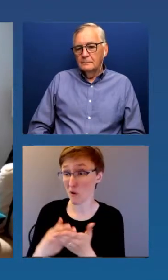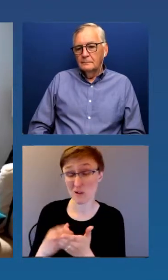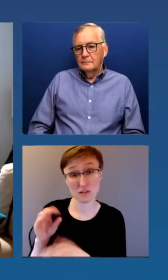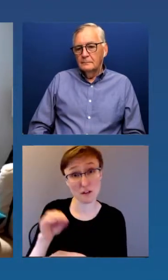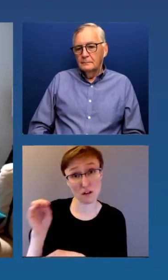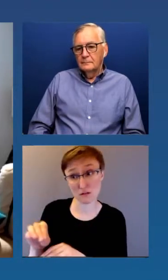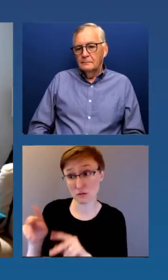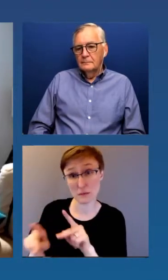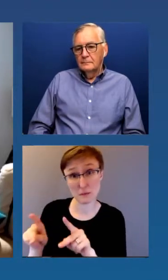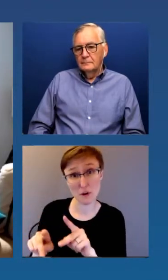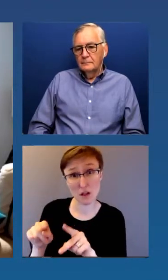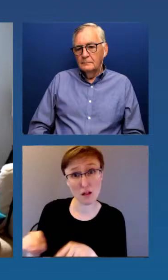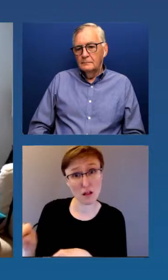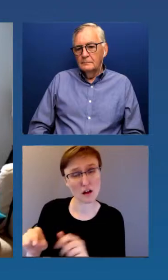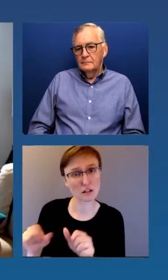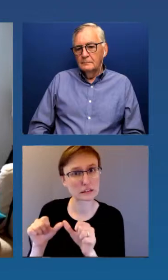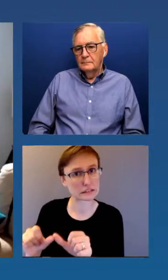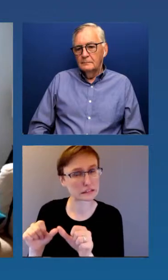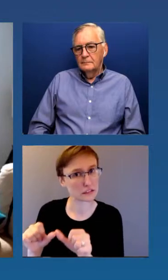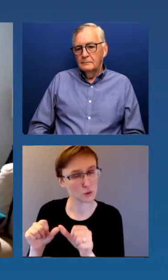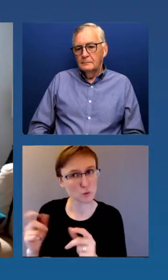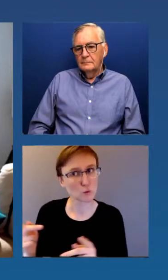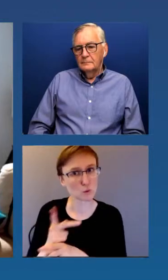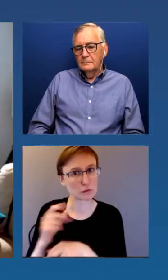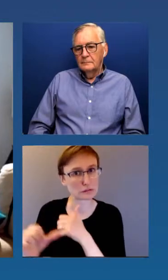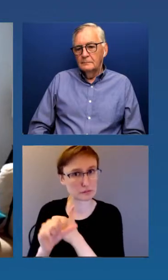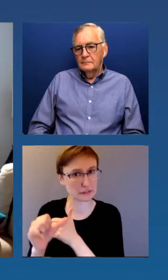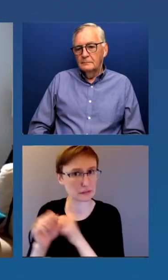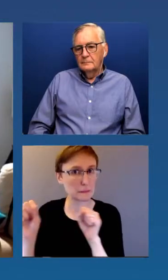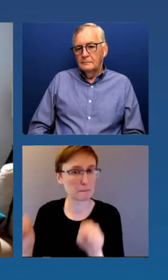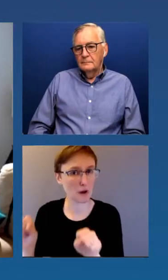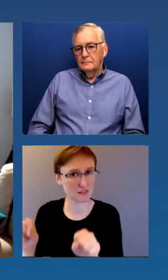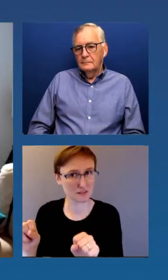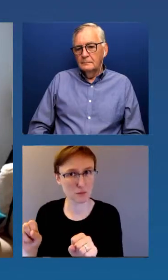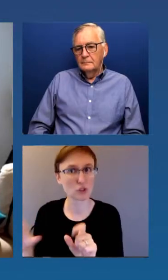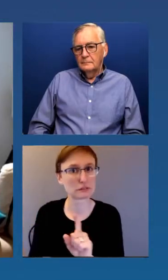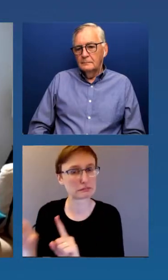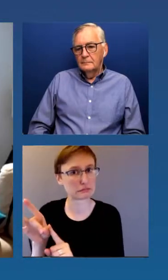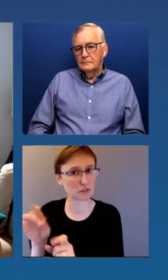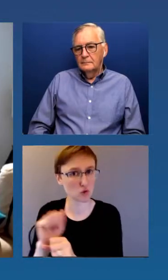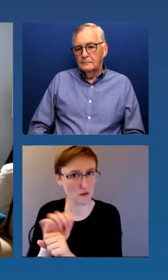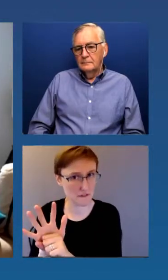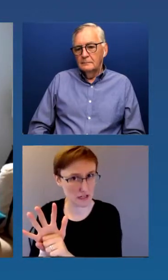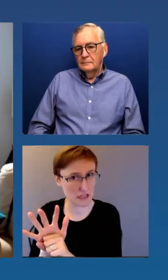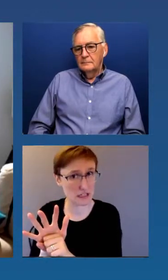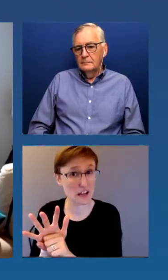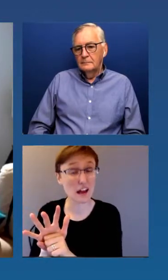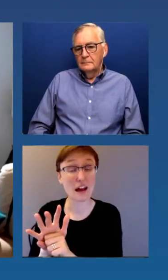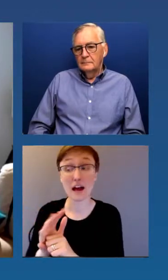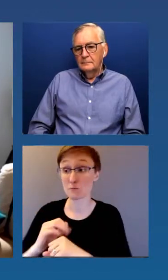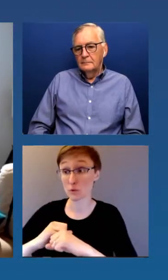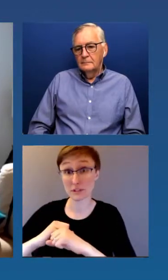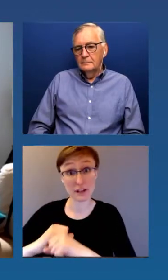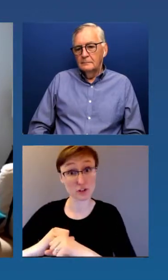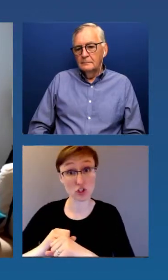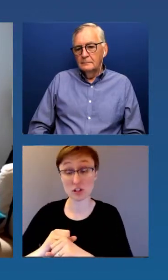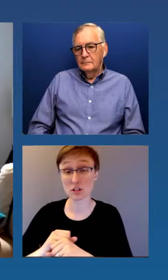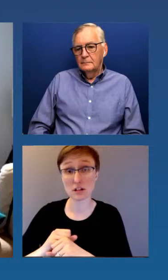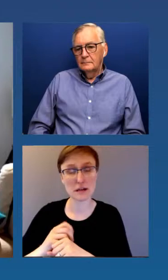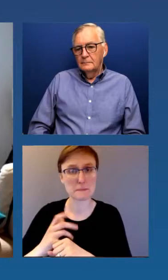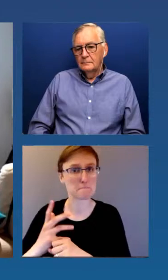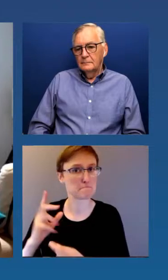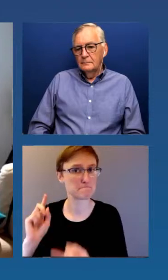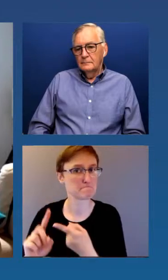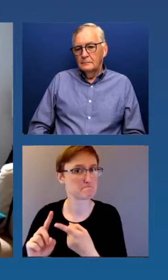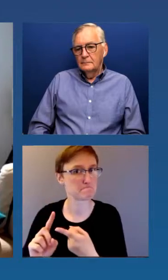high risk of COVID exposure on the one hand and insufficient protection on the other. Although